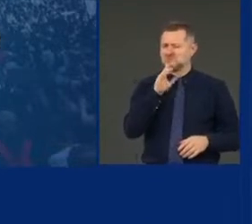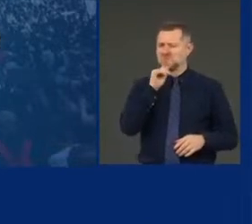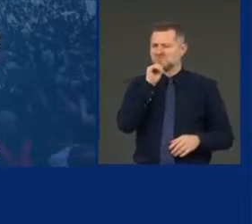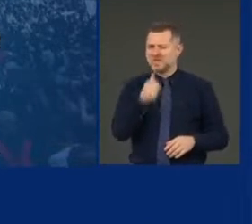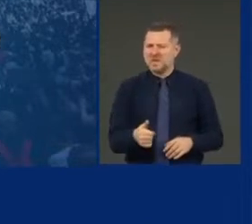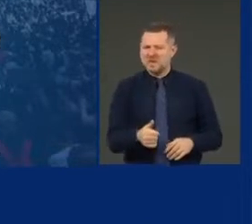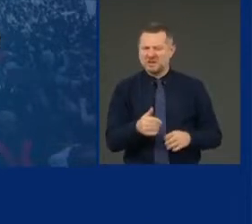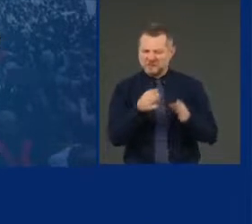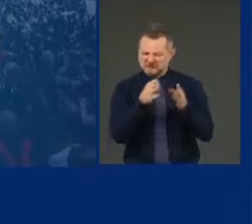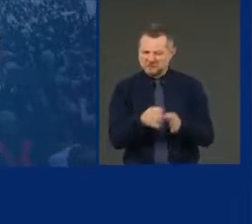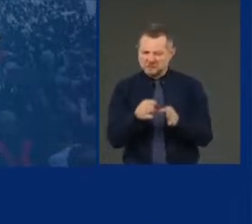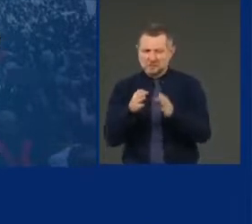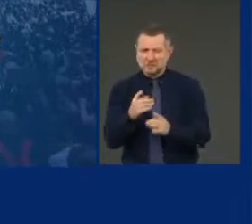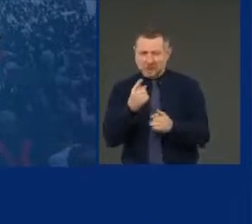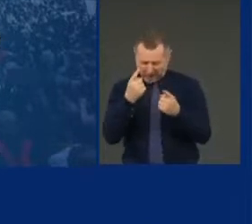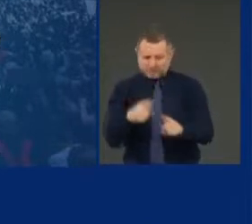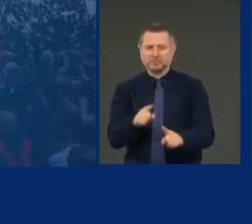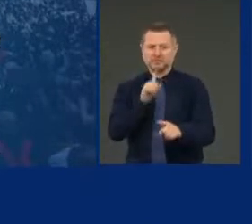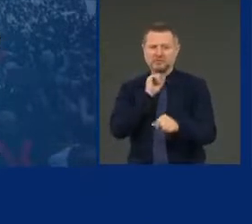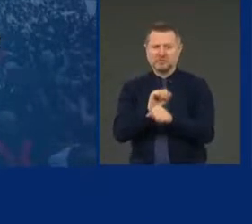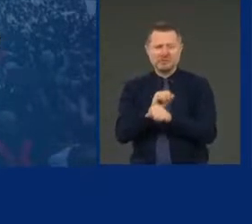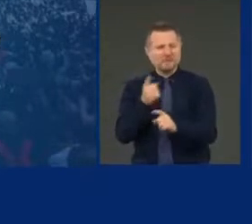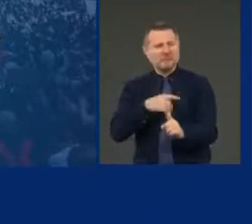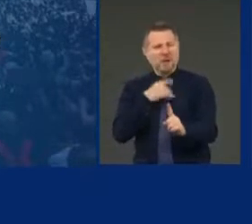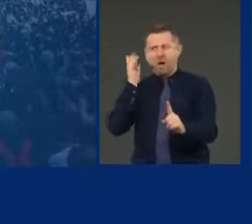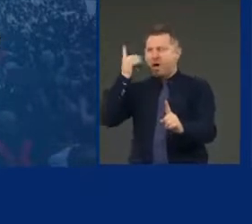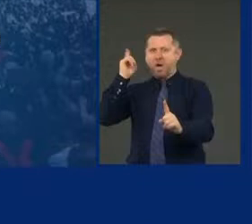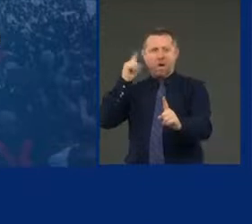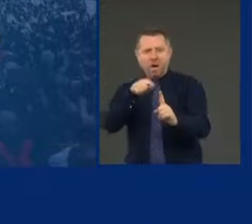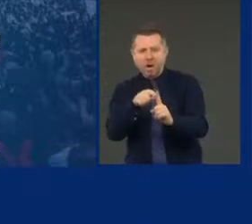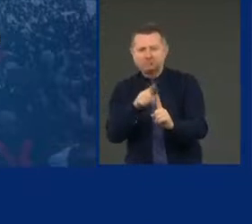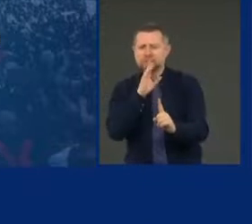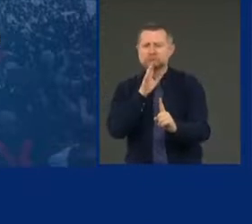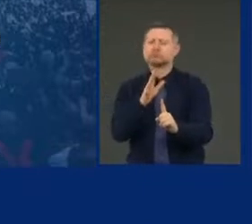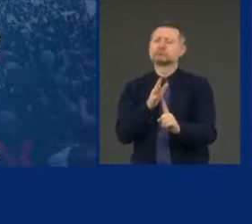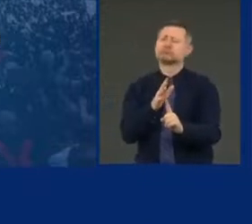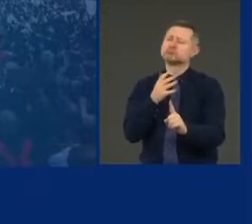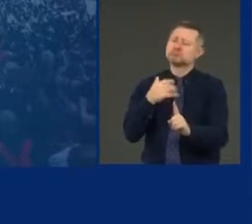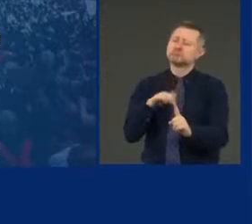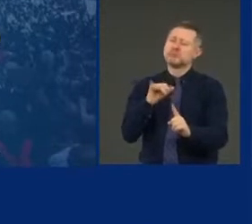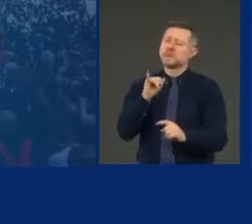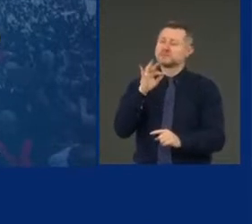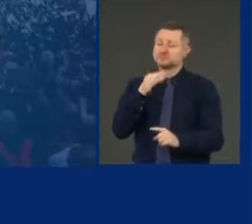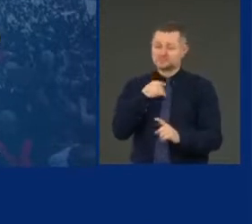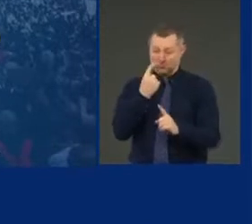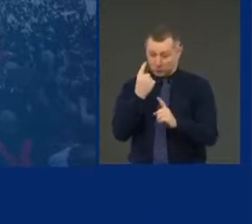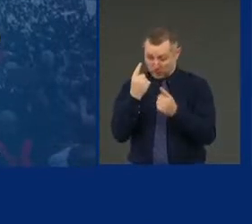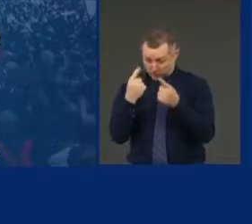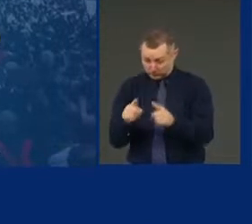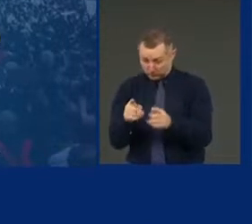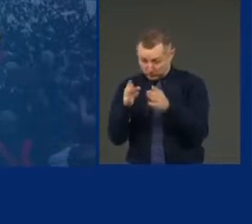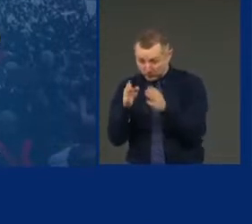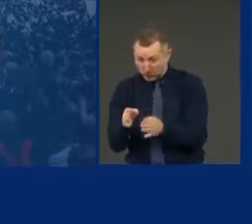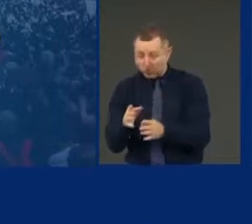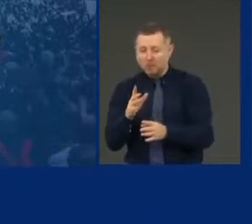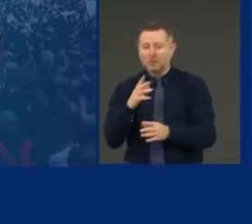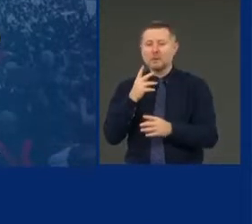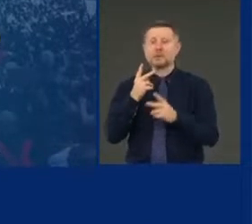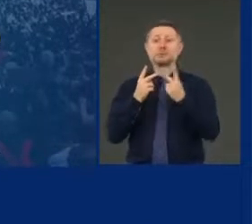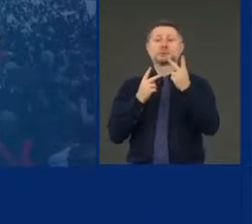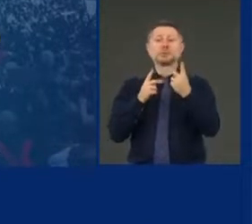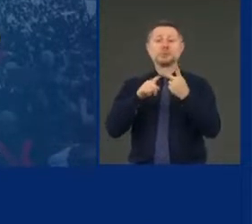incidents. When you have one episode, two episodes, maybe you can look at them